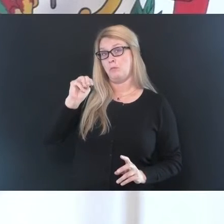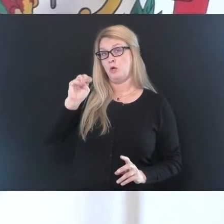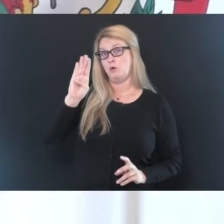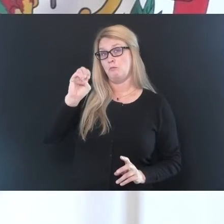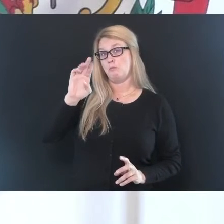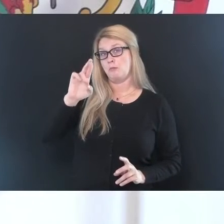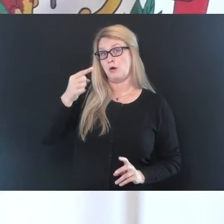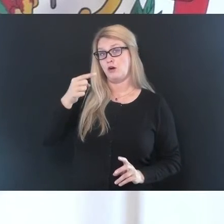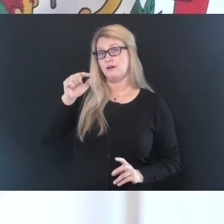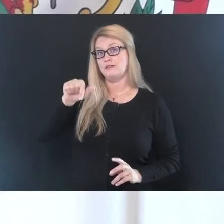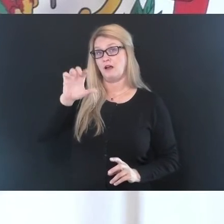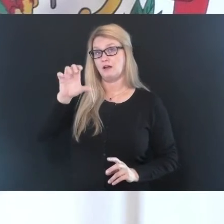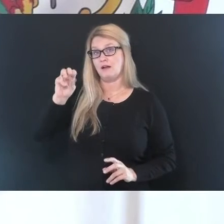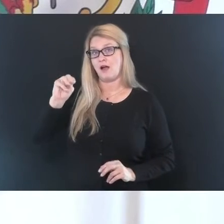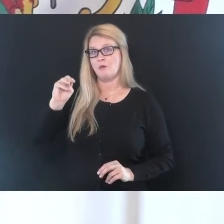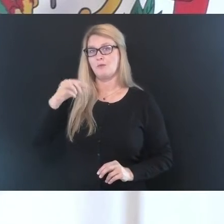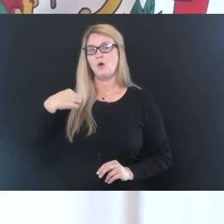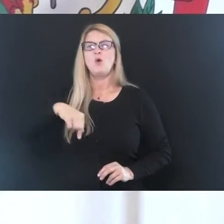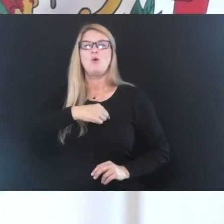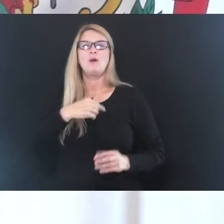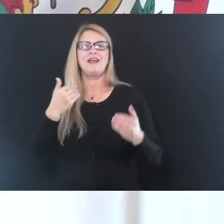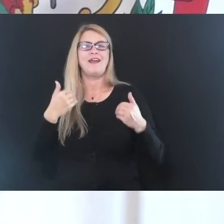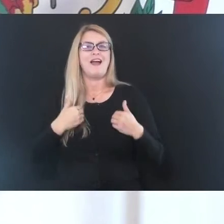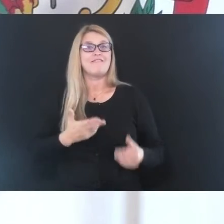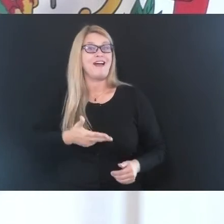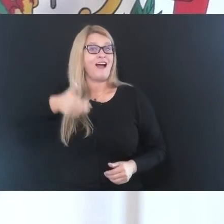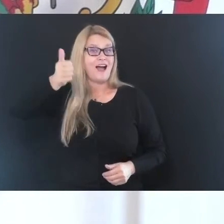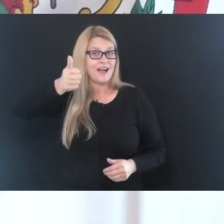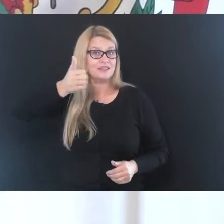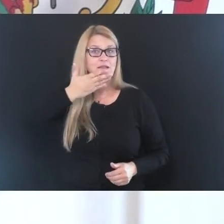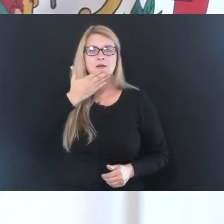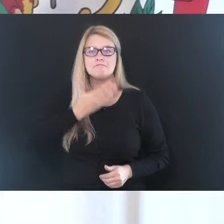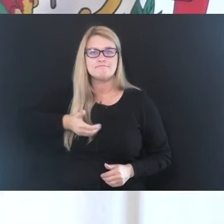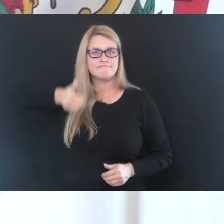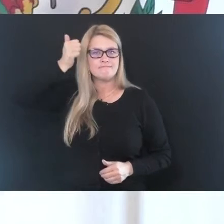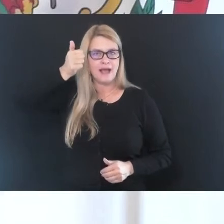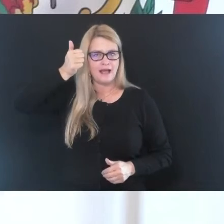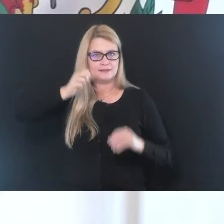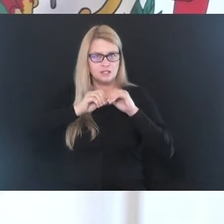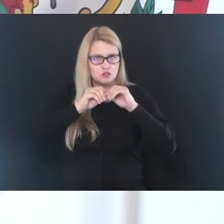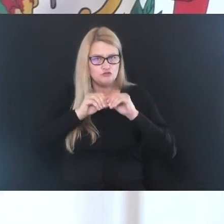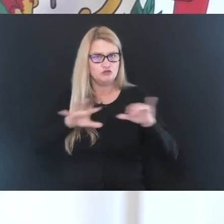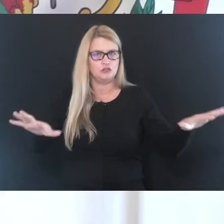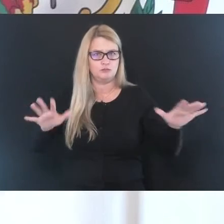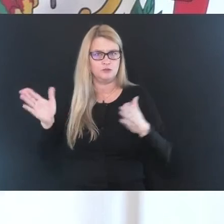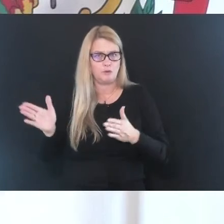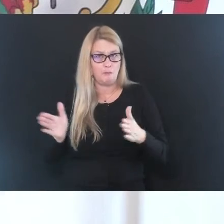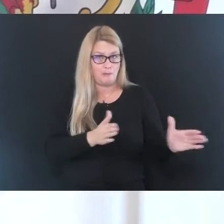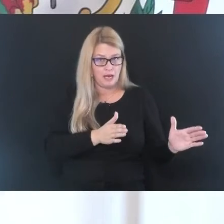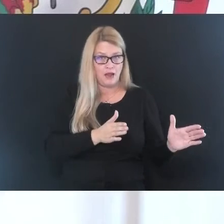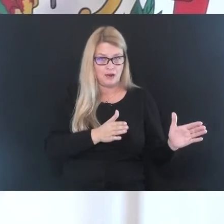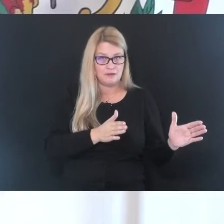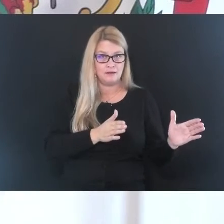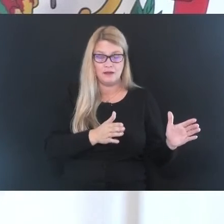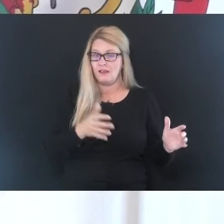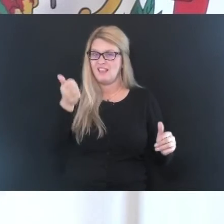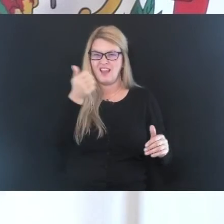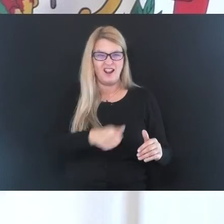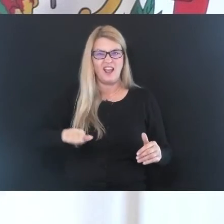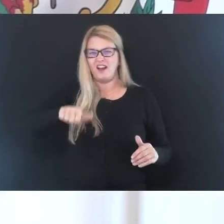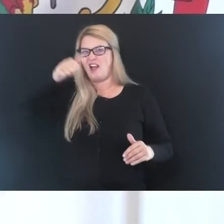Bloomberg.com, this was the highest and best administrative rate of any state in the